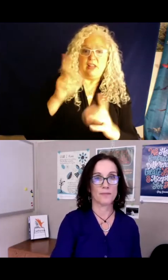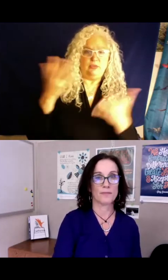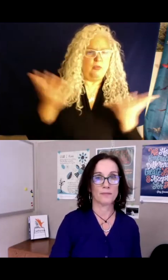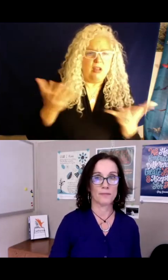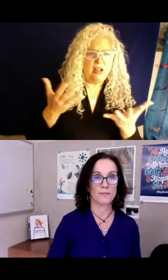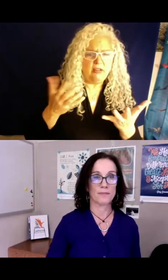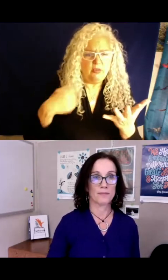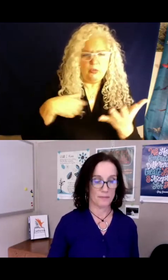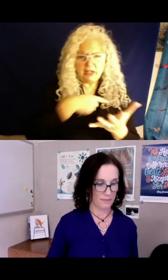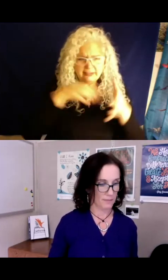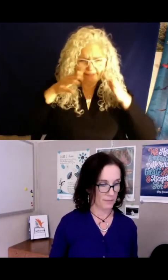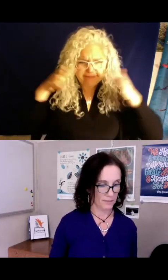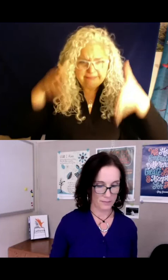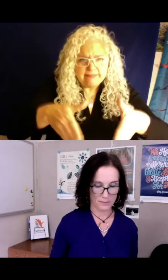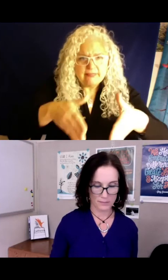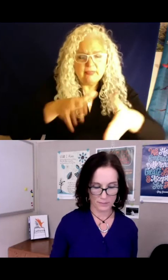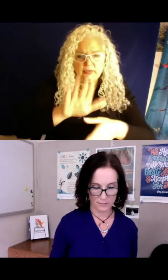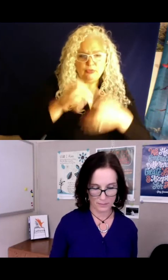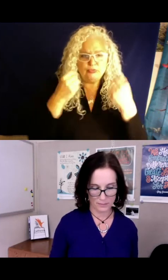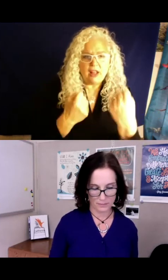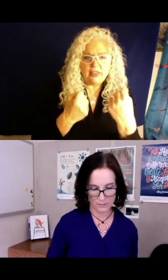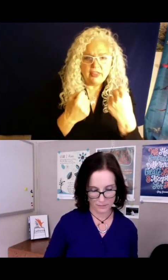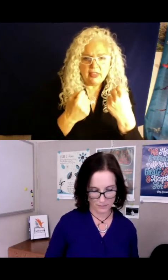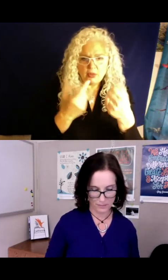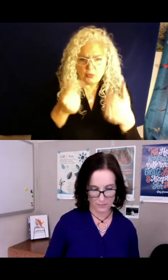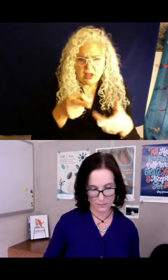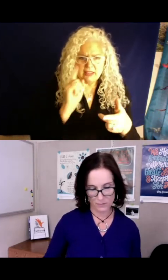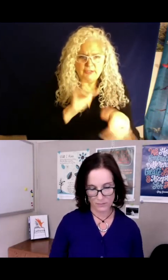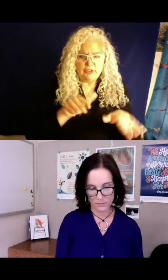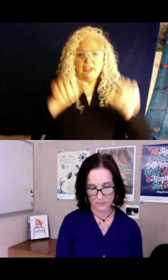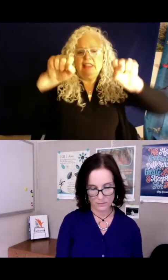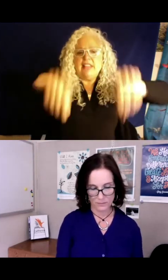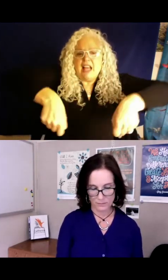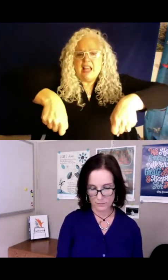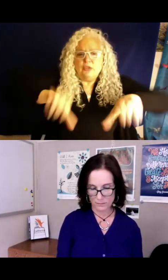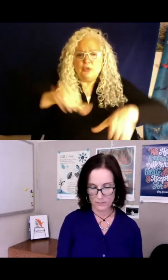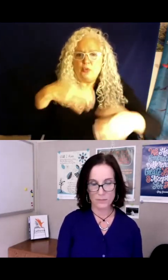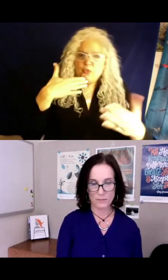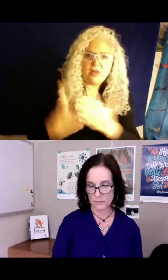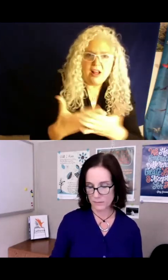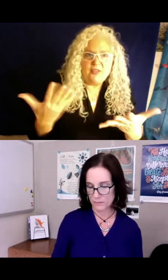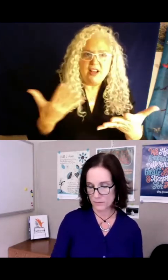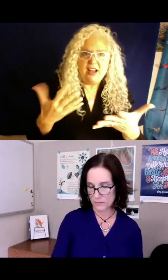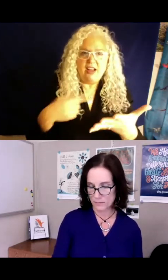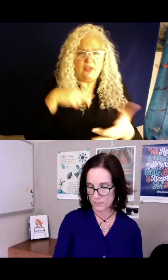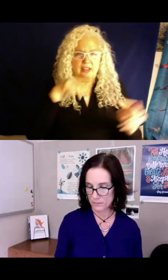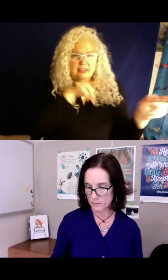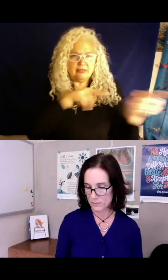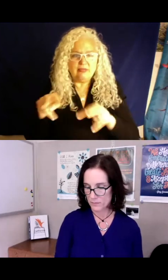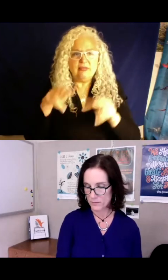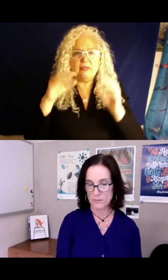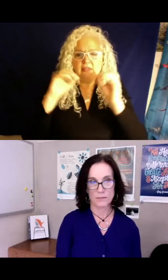Now, deaf education, what is that? We are focused on deaf strengths, what they can do